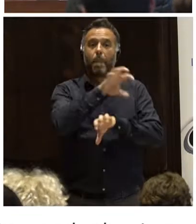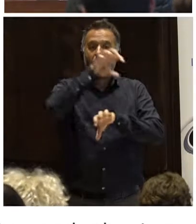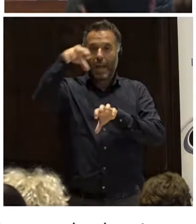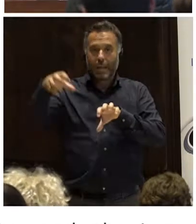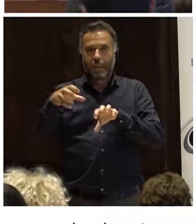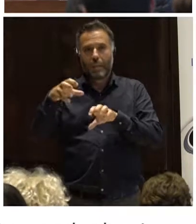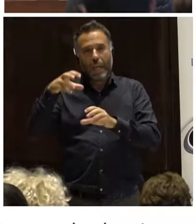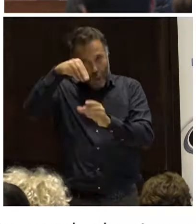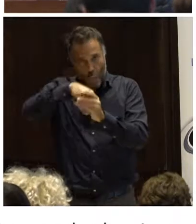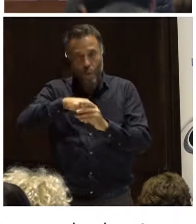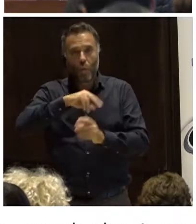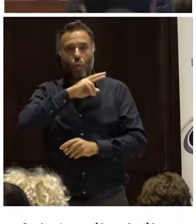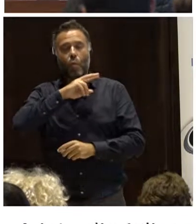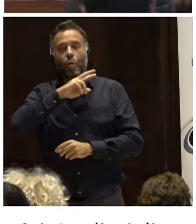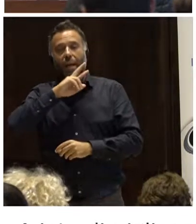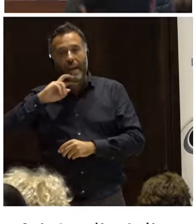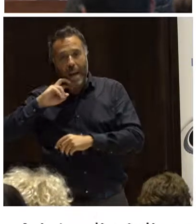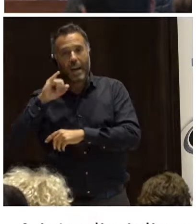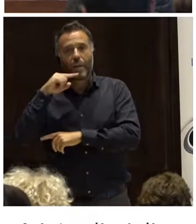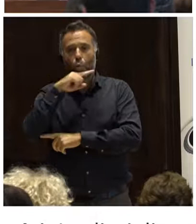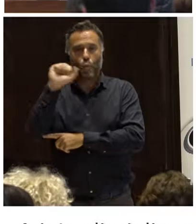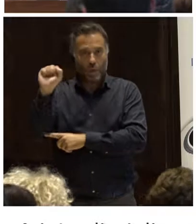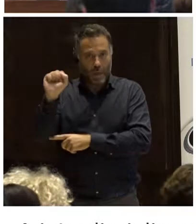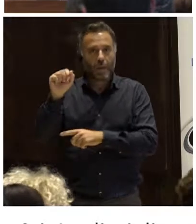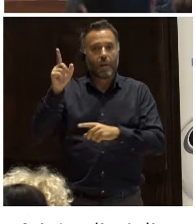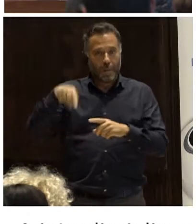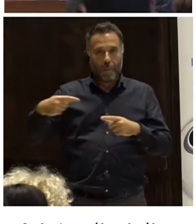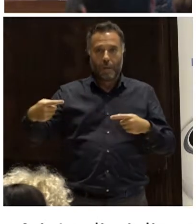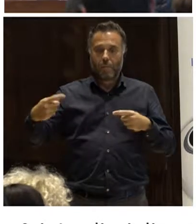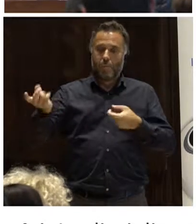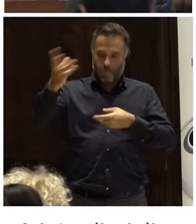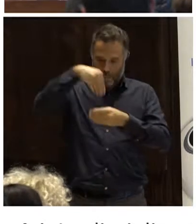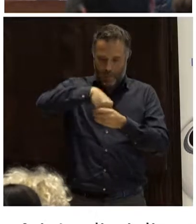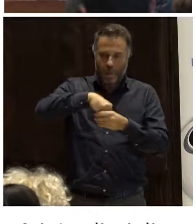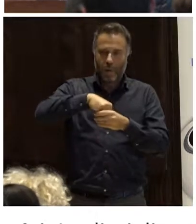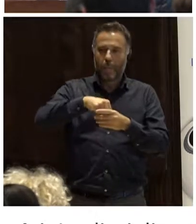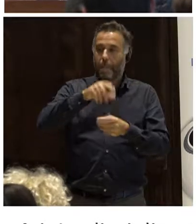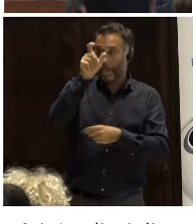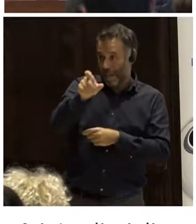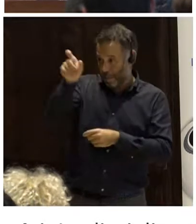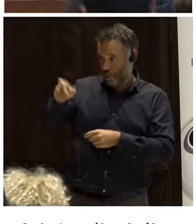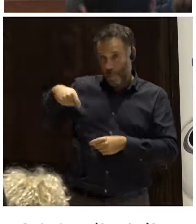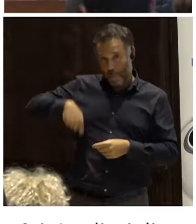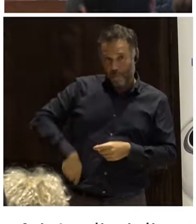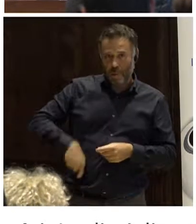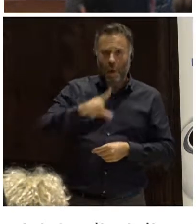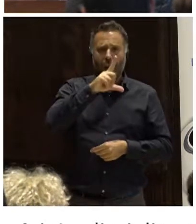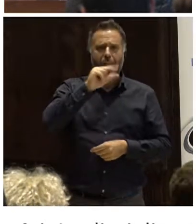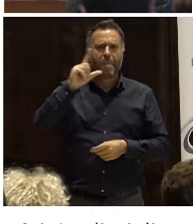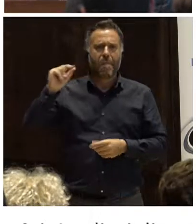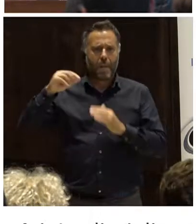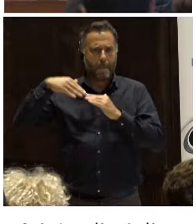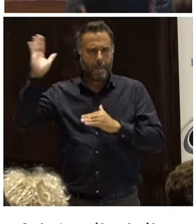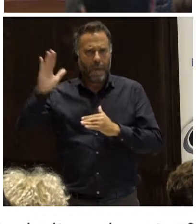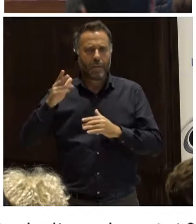including almost 100 researchers and practitioners in various fields, because it was a multidisciplinary network,